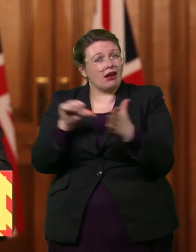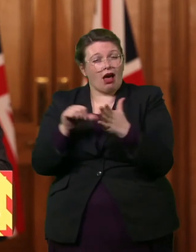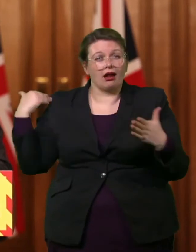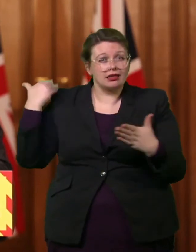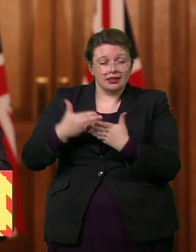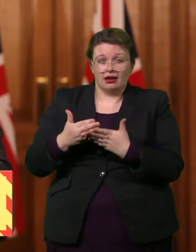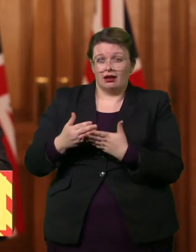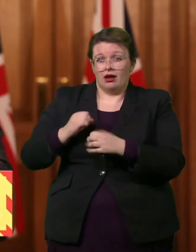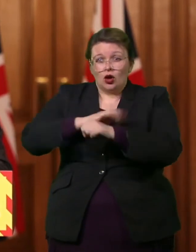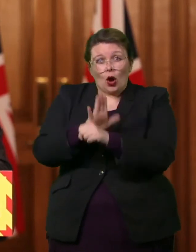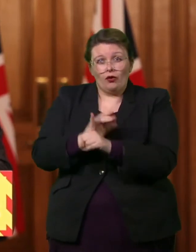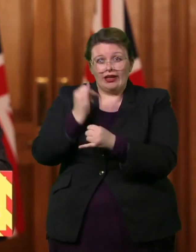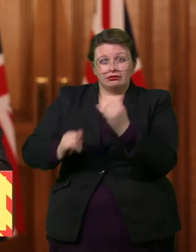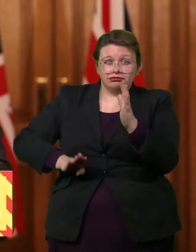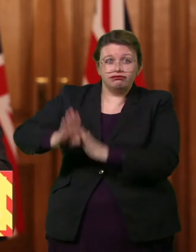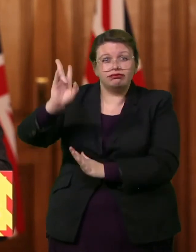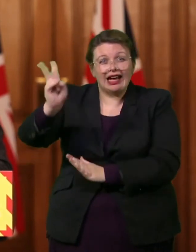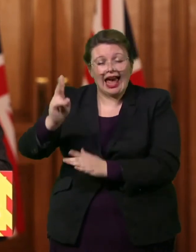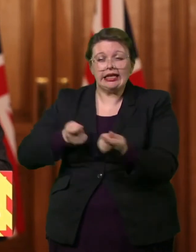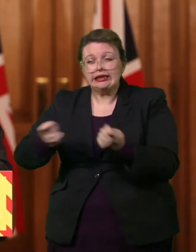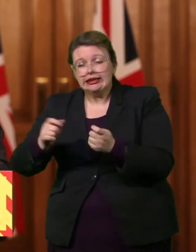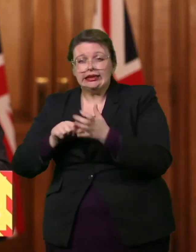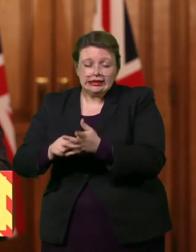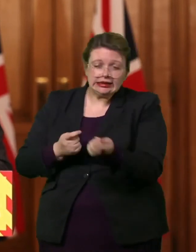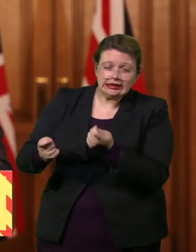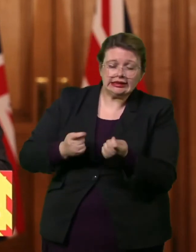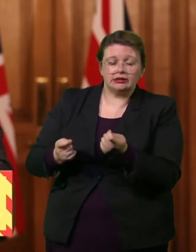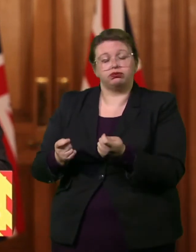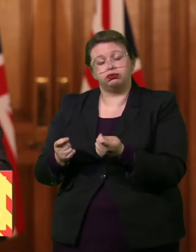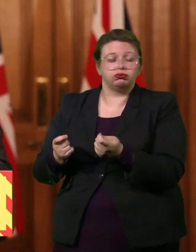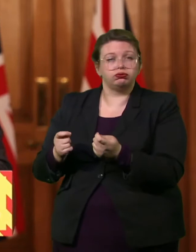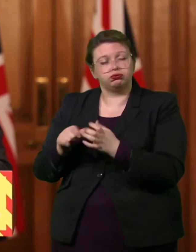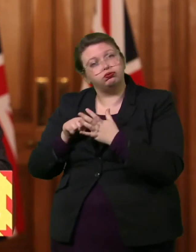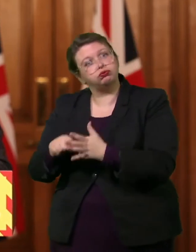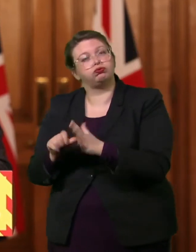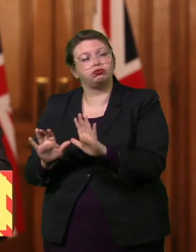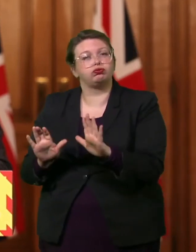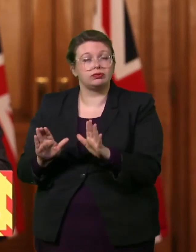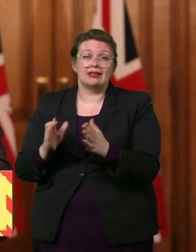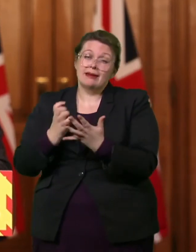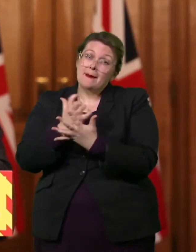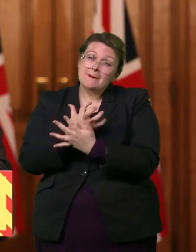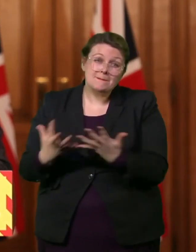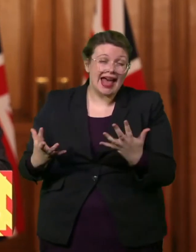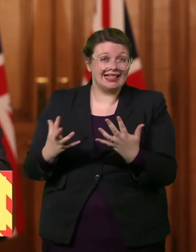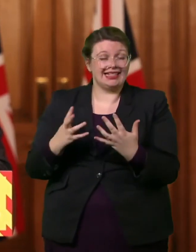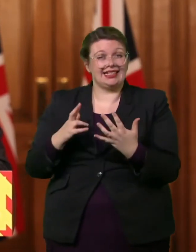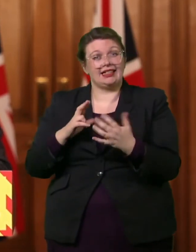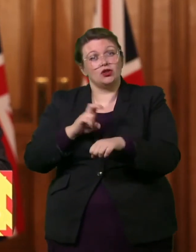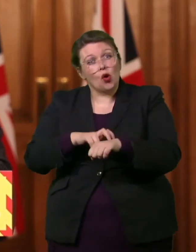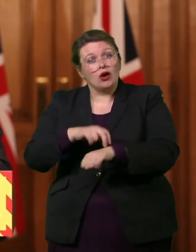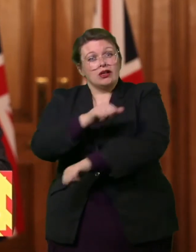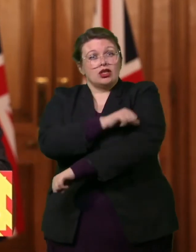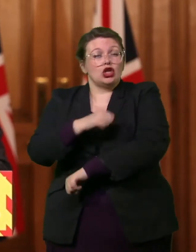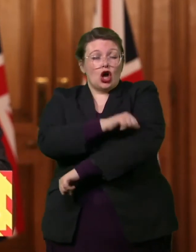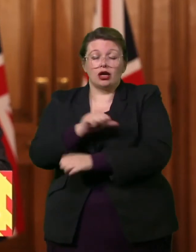the pandemic, and who've had a tough time in many cases throughout the last year, to ensure that NHS staff